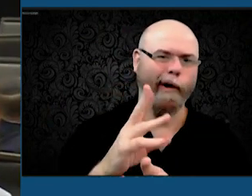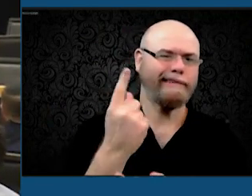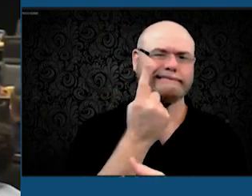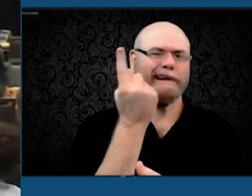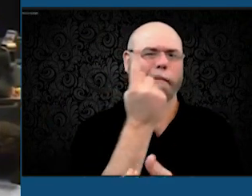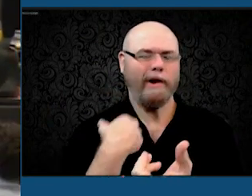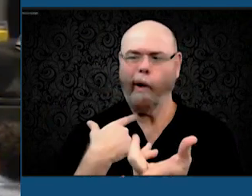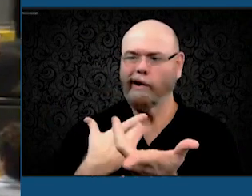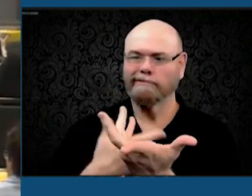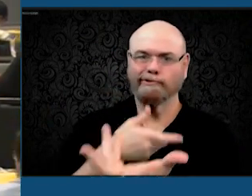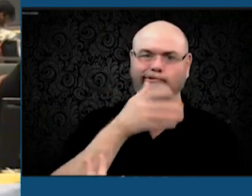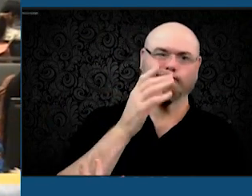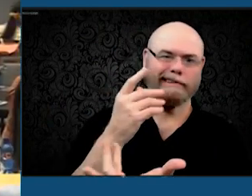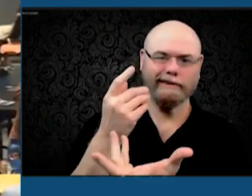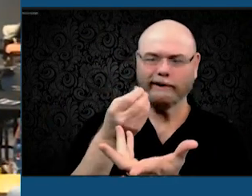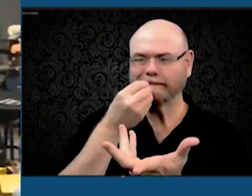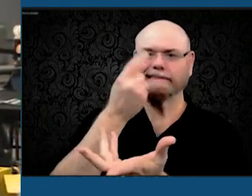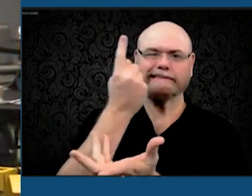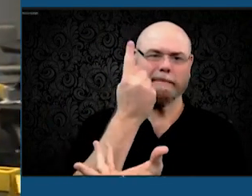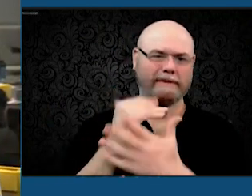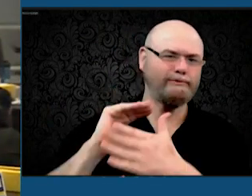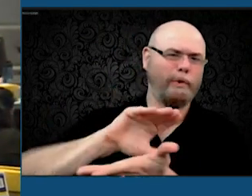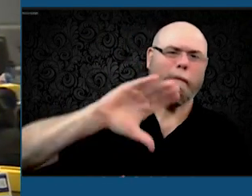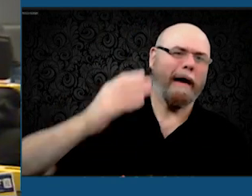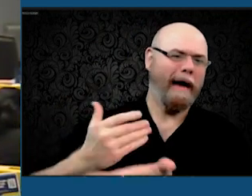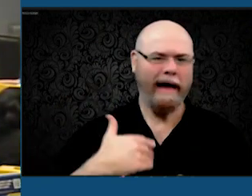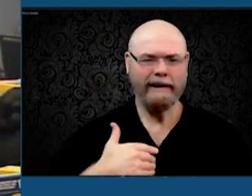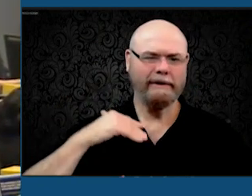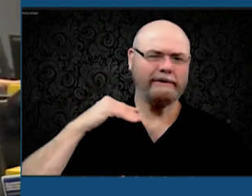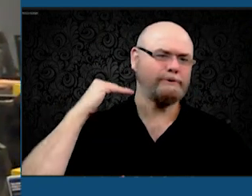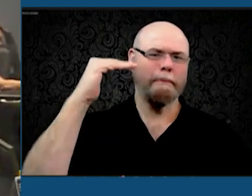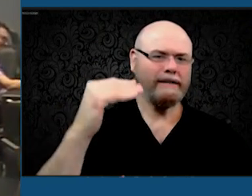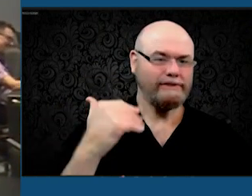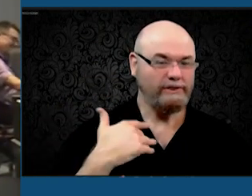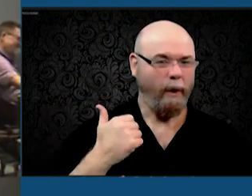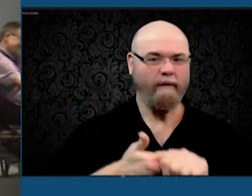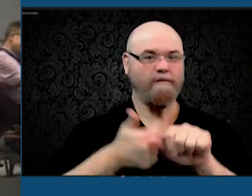thing. Or you avoided that. Does that sound familiar to anybody?